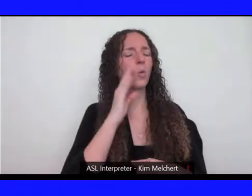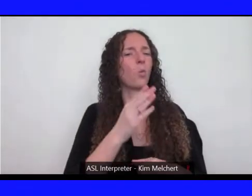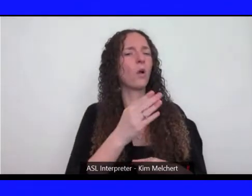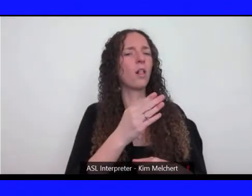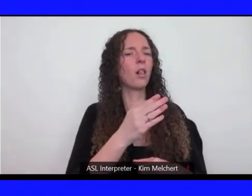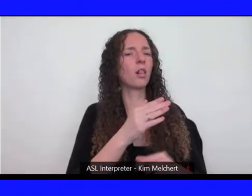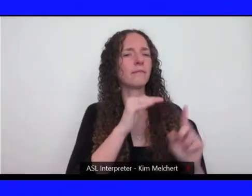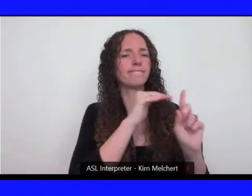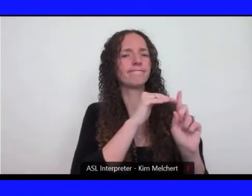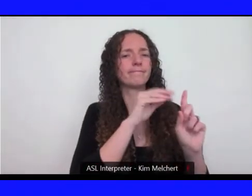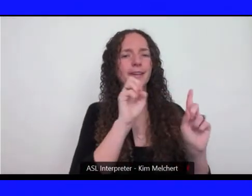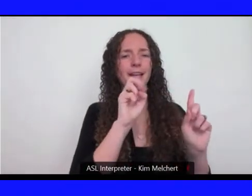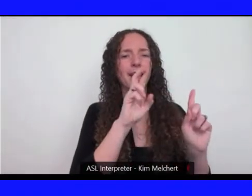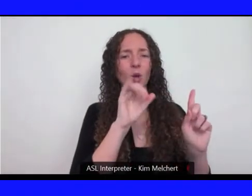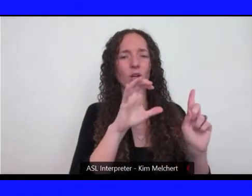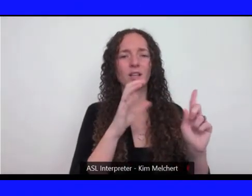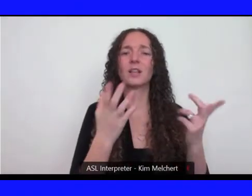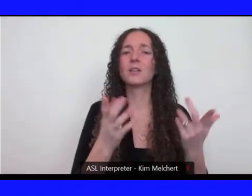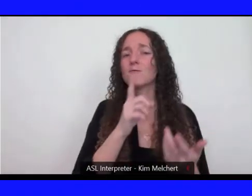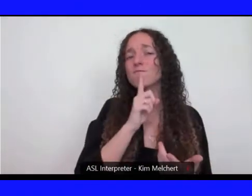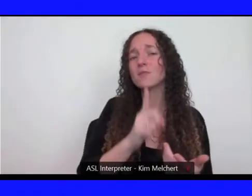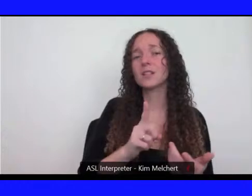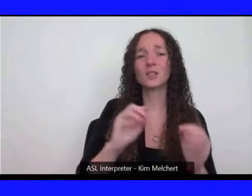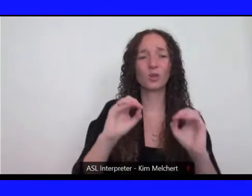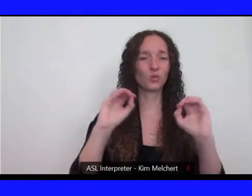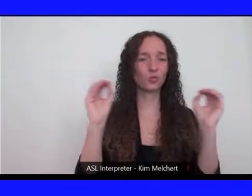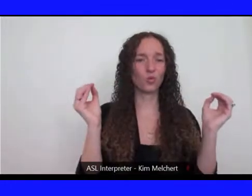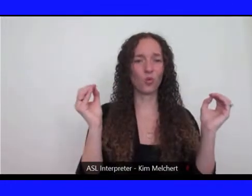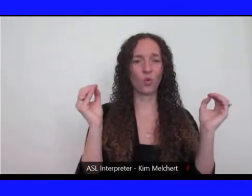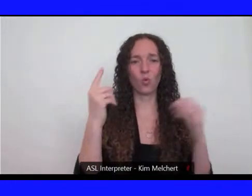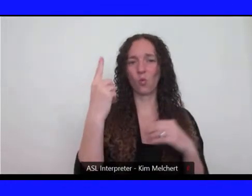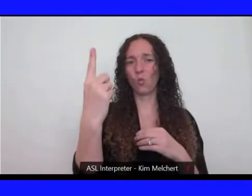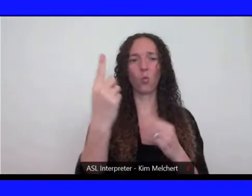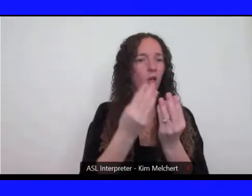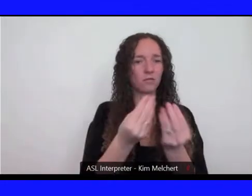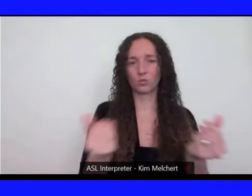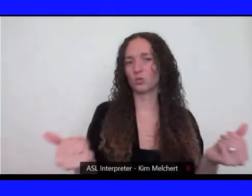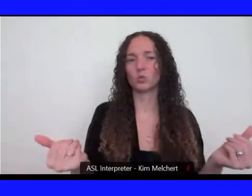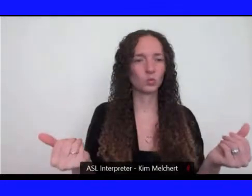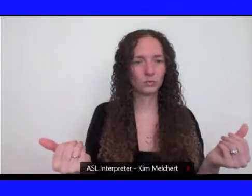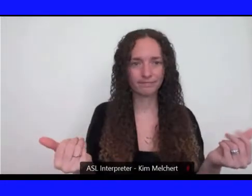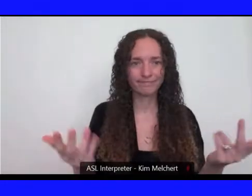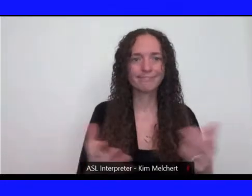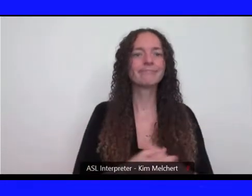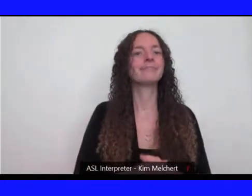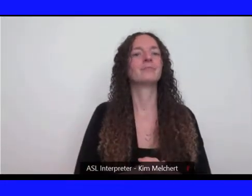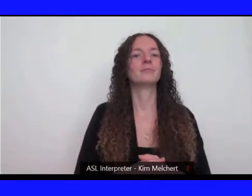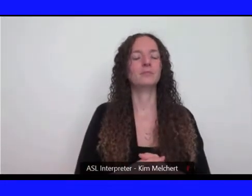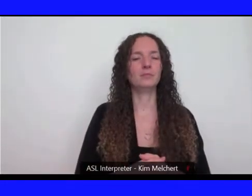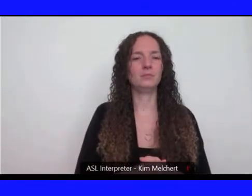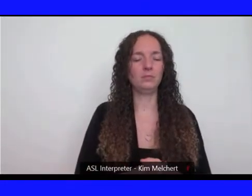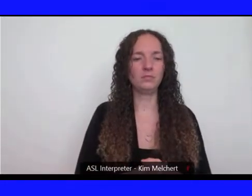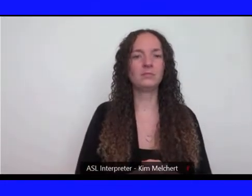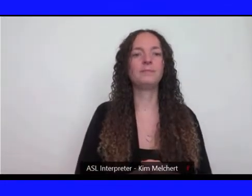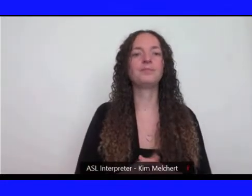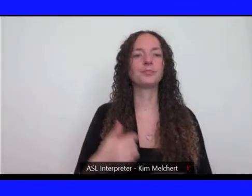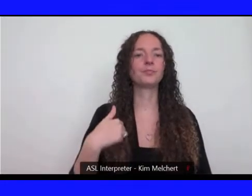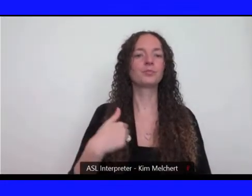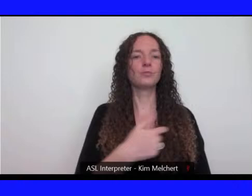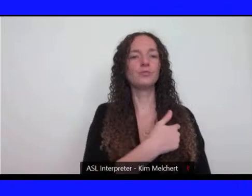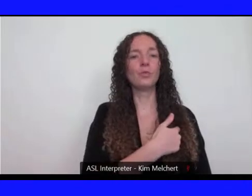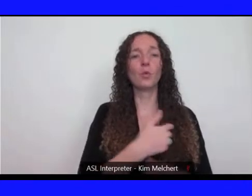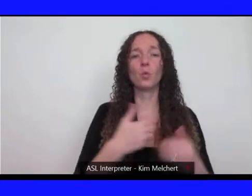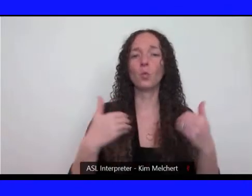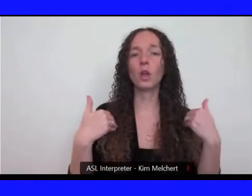attention on it is critical. From my perspective, I'm a little biased, but part of the key here is access